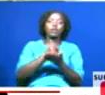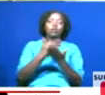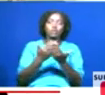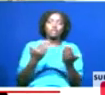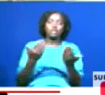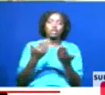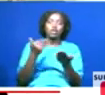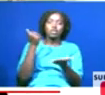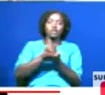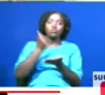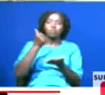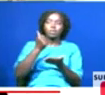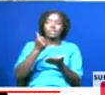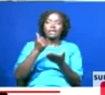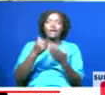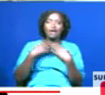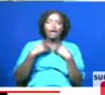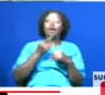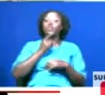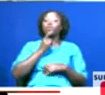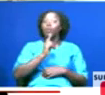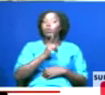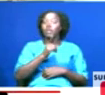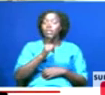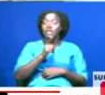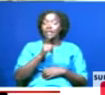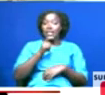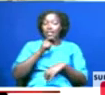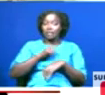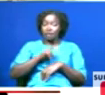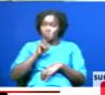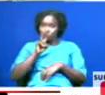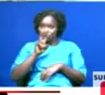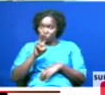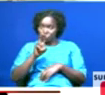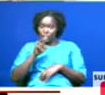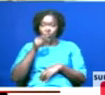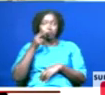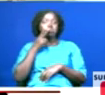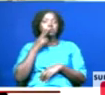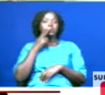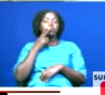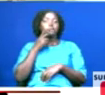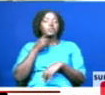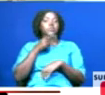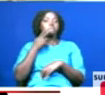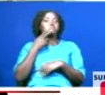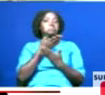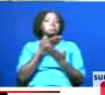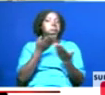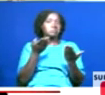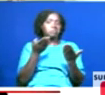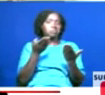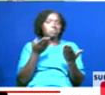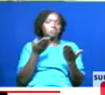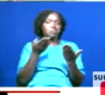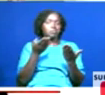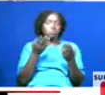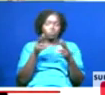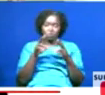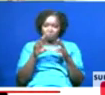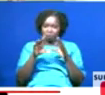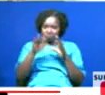print a health warning, the one you see on your cigarette pack for those who smoke. This week on the Cabinet, we take a look